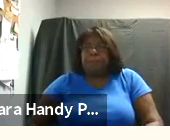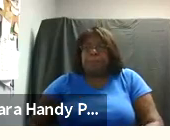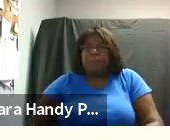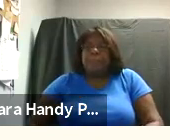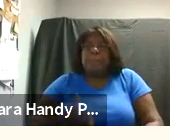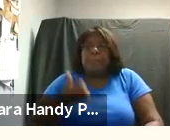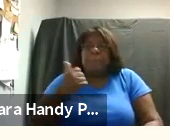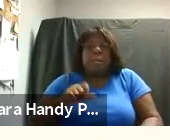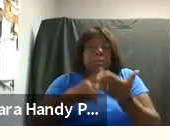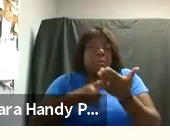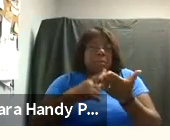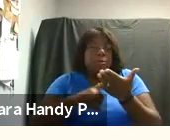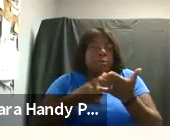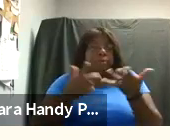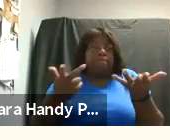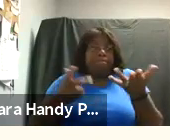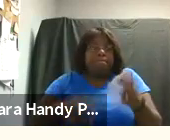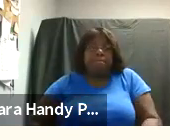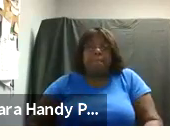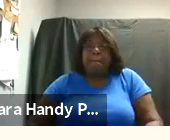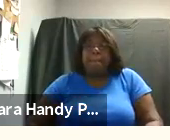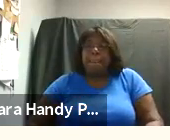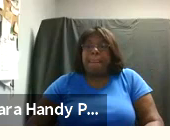Any discussion about that?